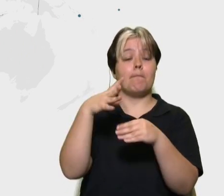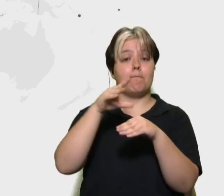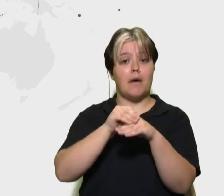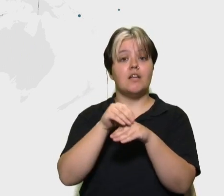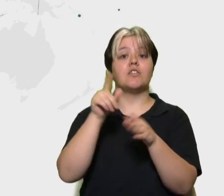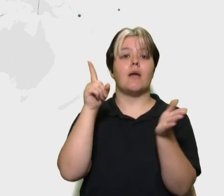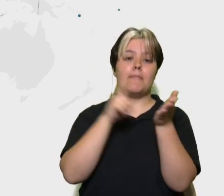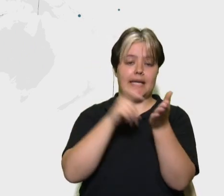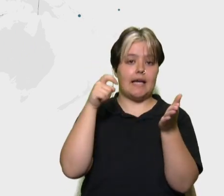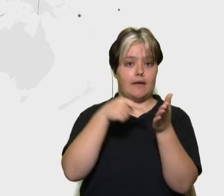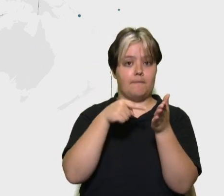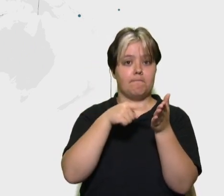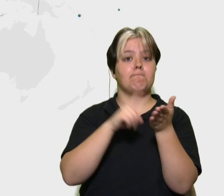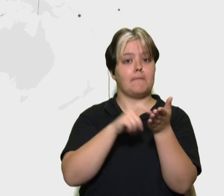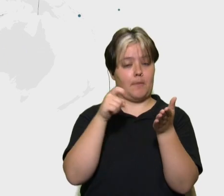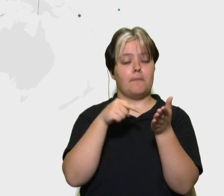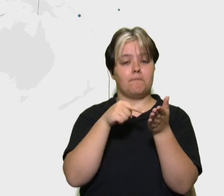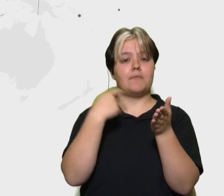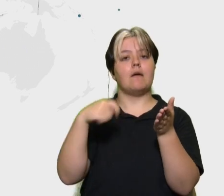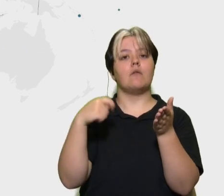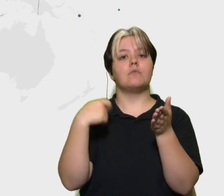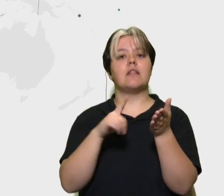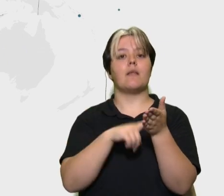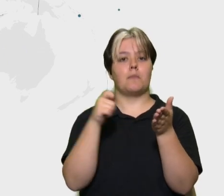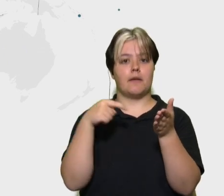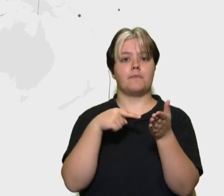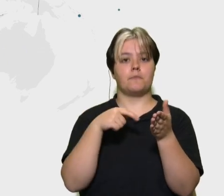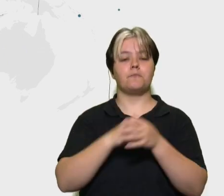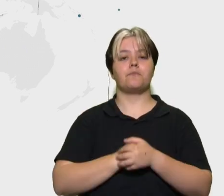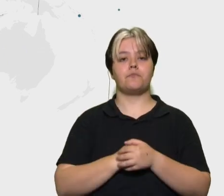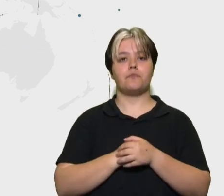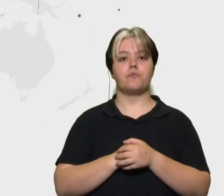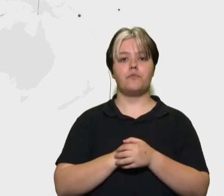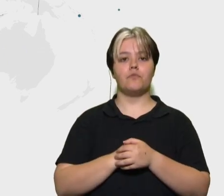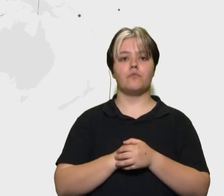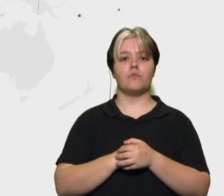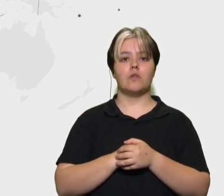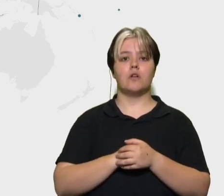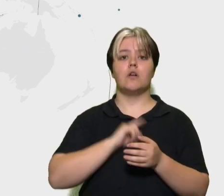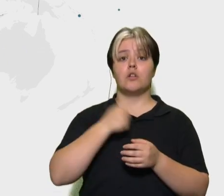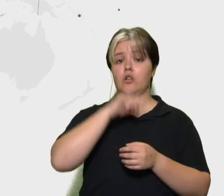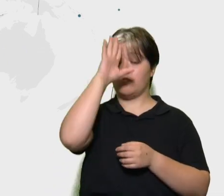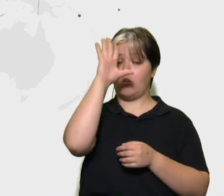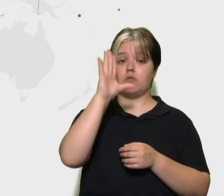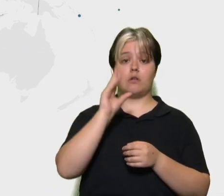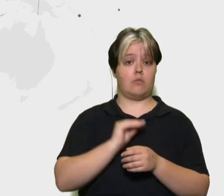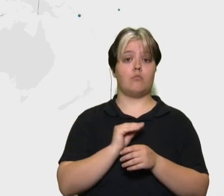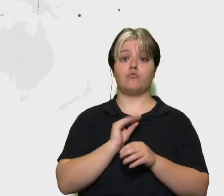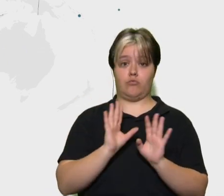then we have the American elections for the President of the United States of America.